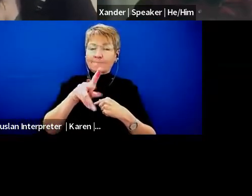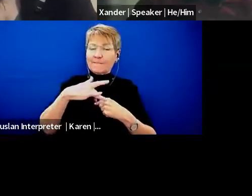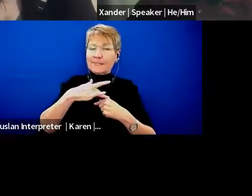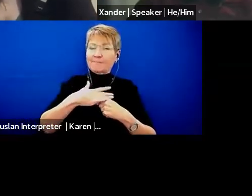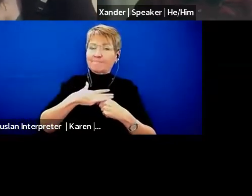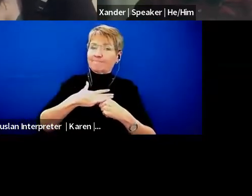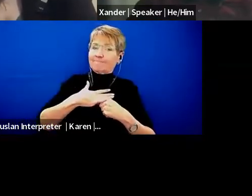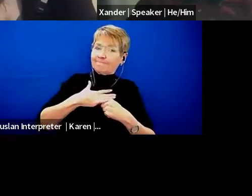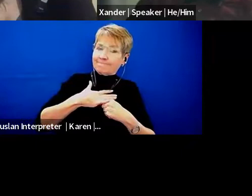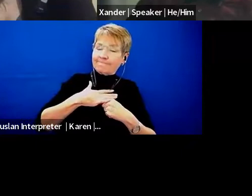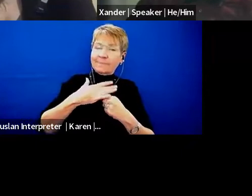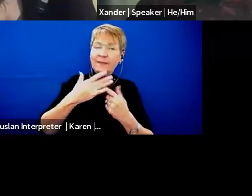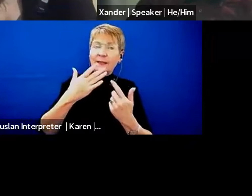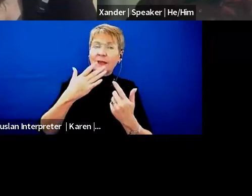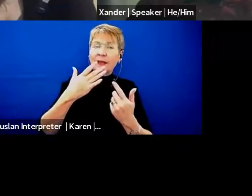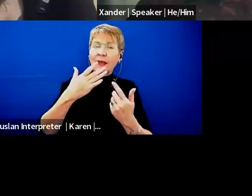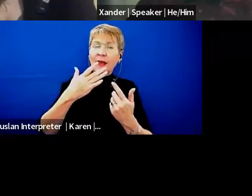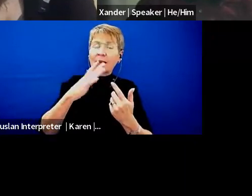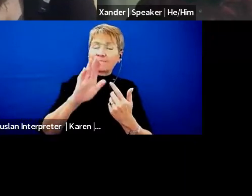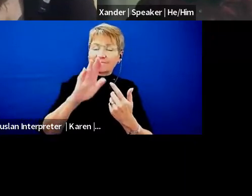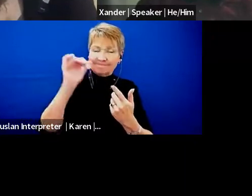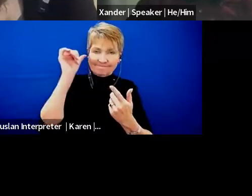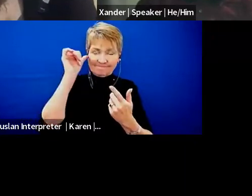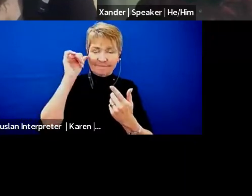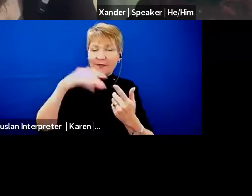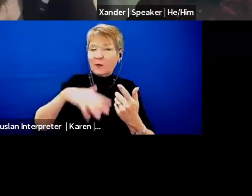This isn't shutting down the conversation.